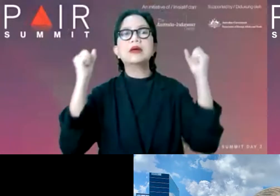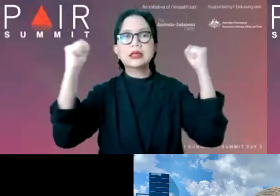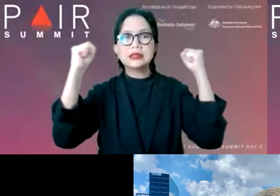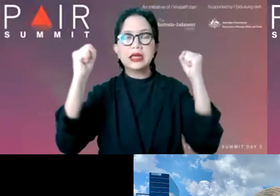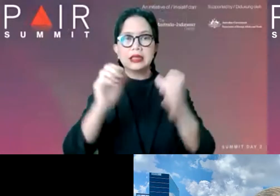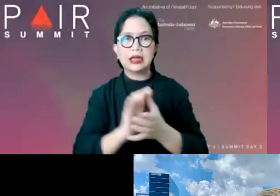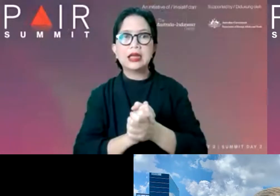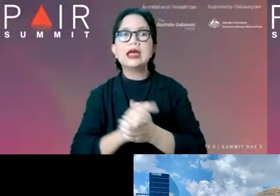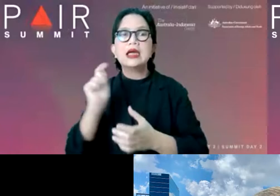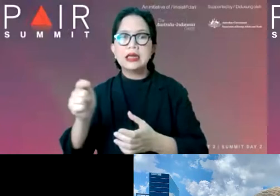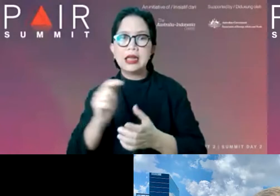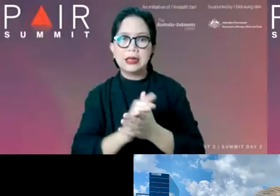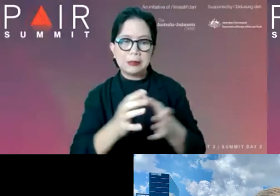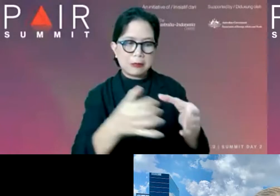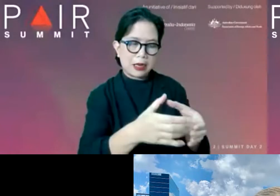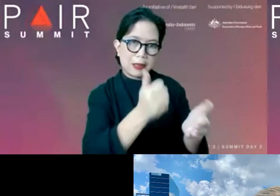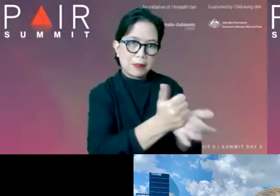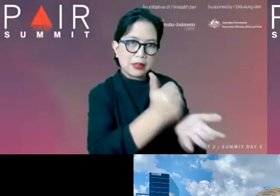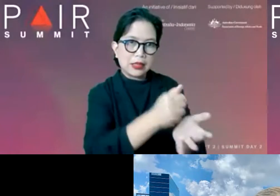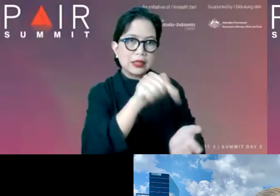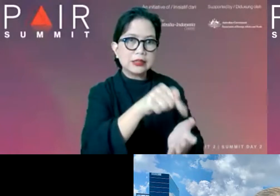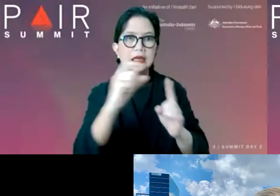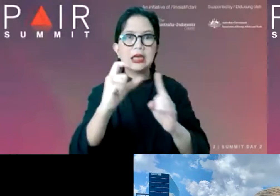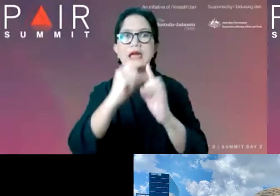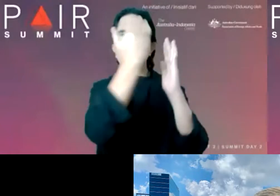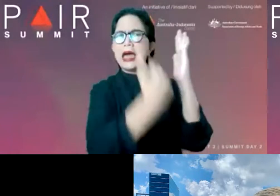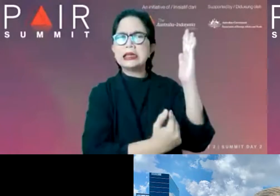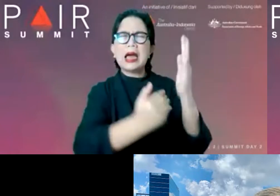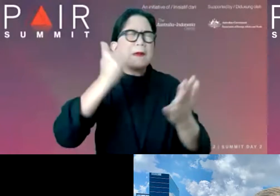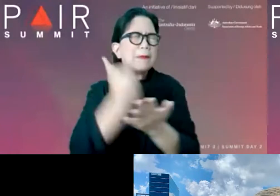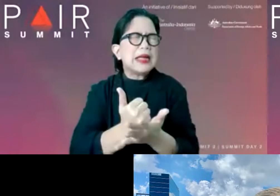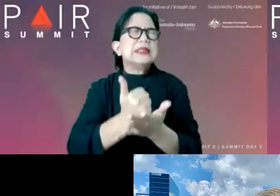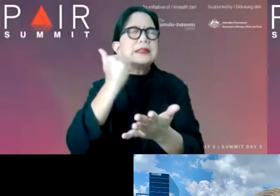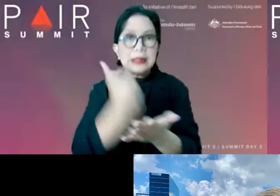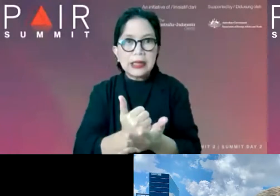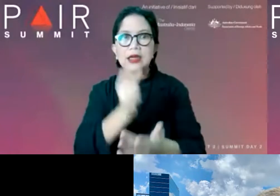the data side of things is critical to get right. It's